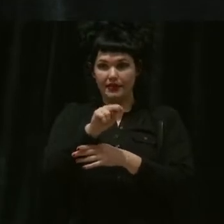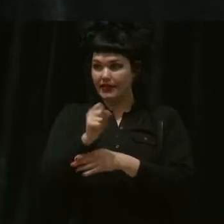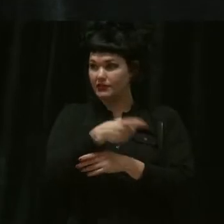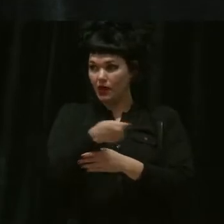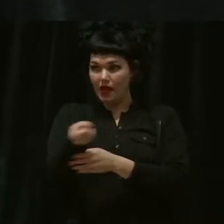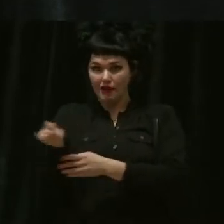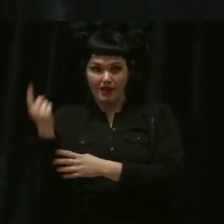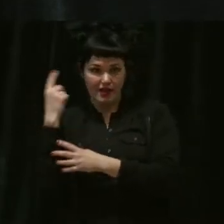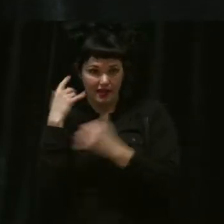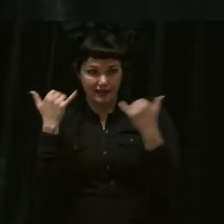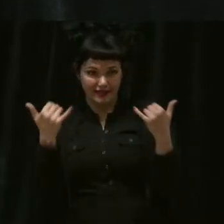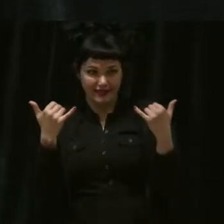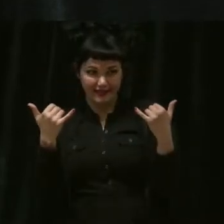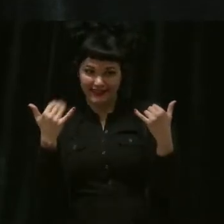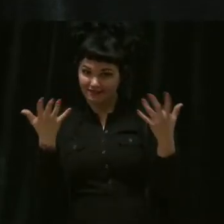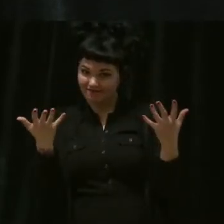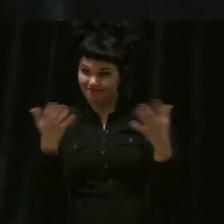listening,